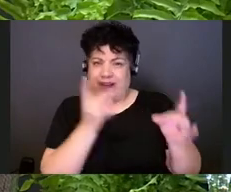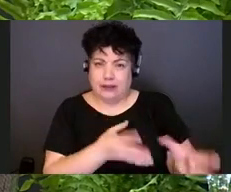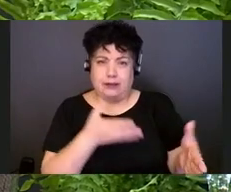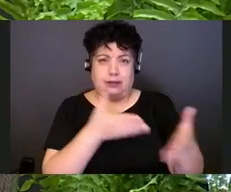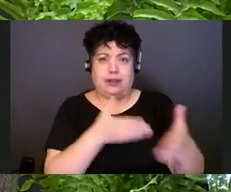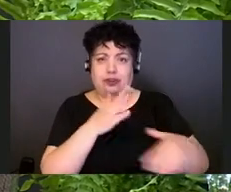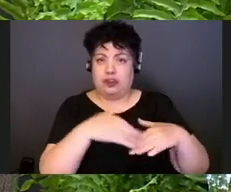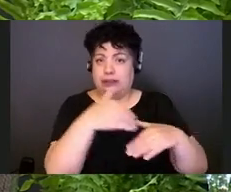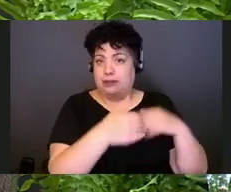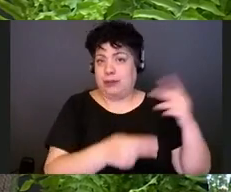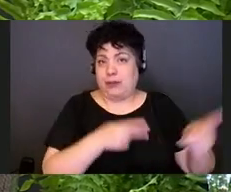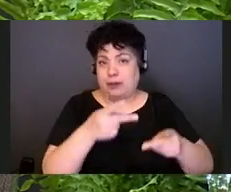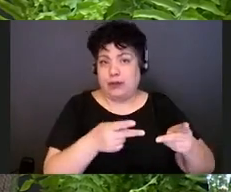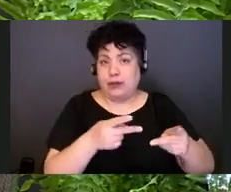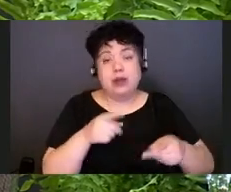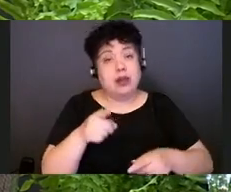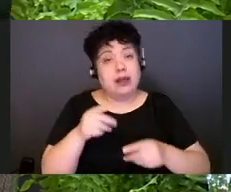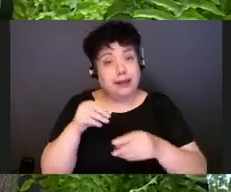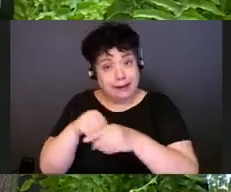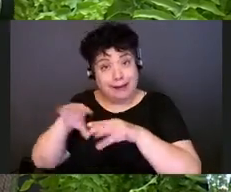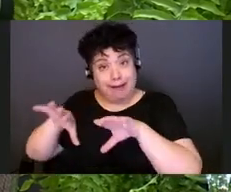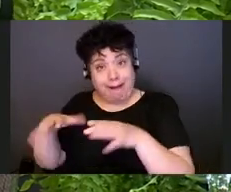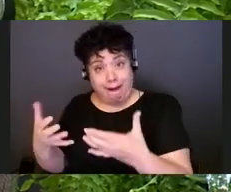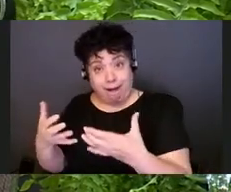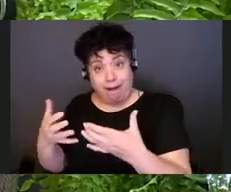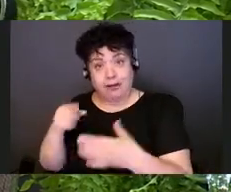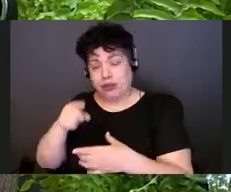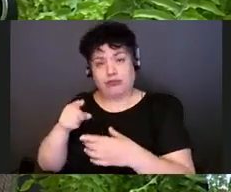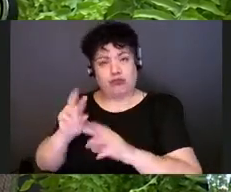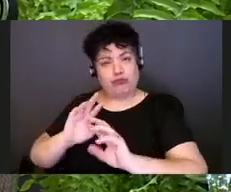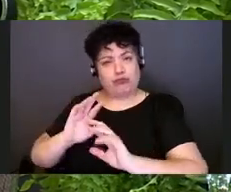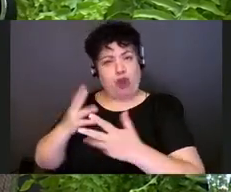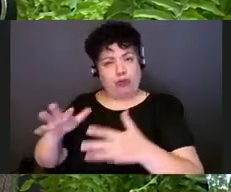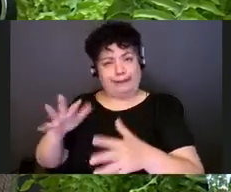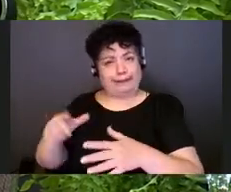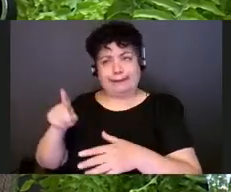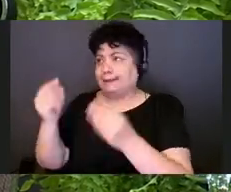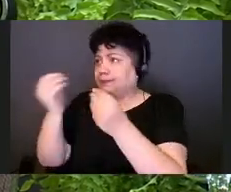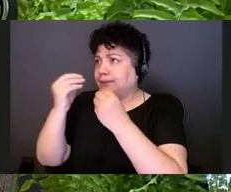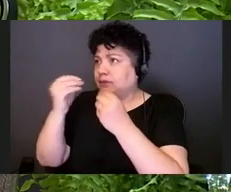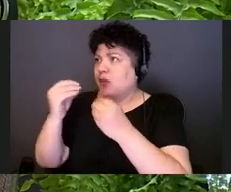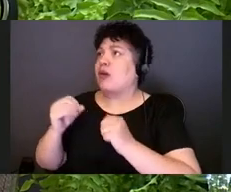you're learning to hate. You're learning to feel that we are